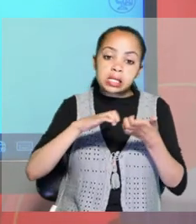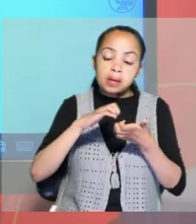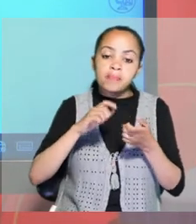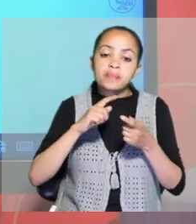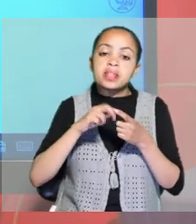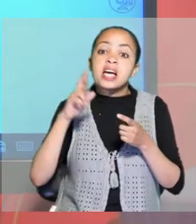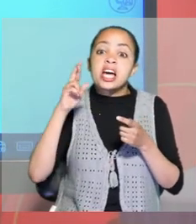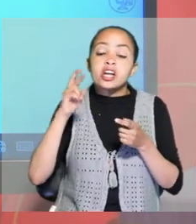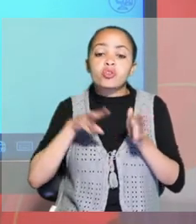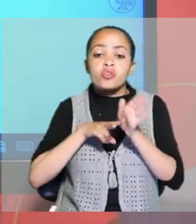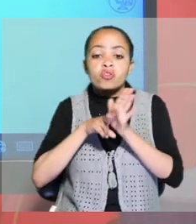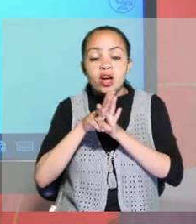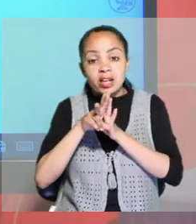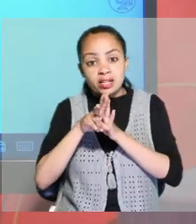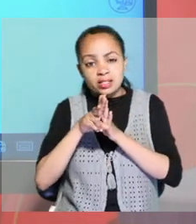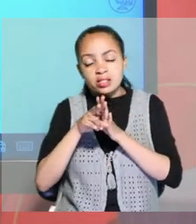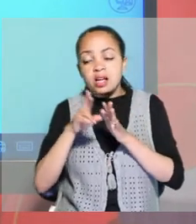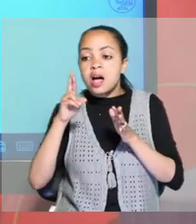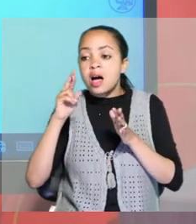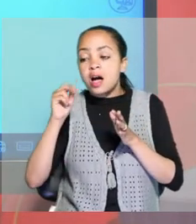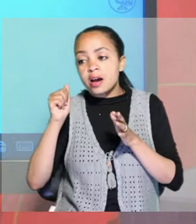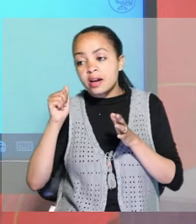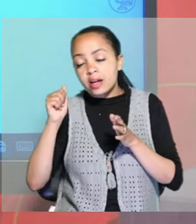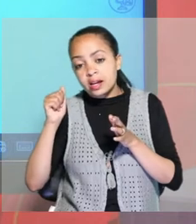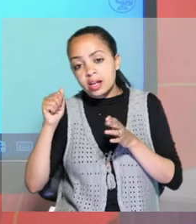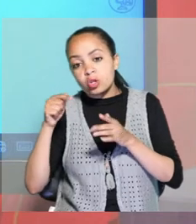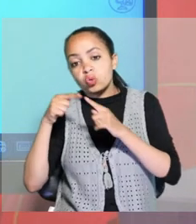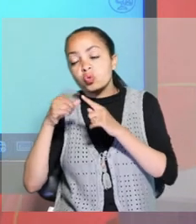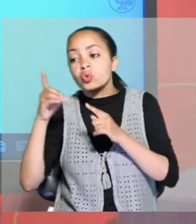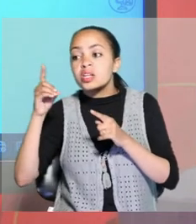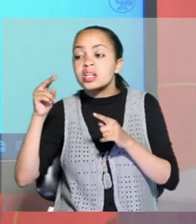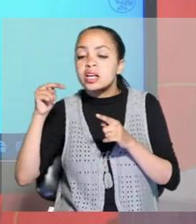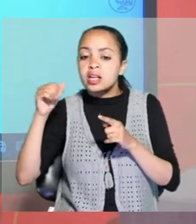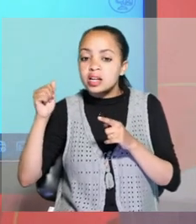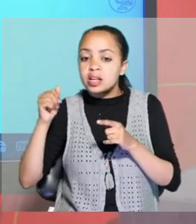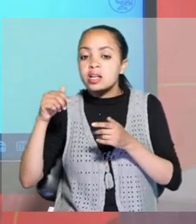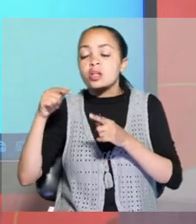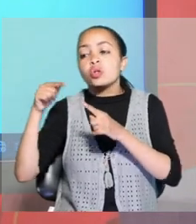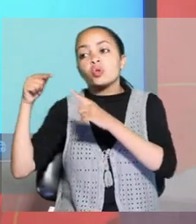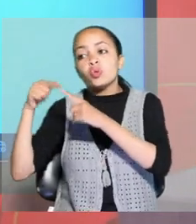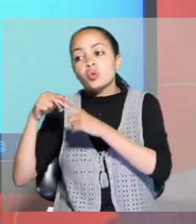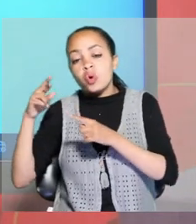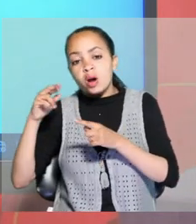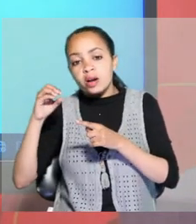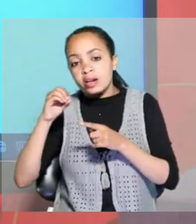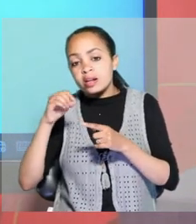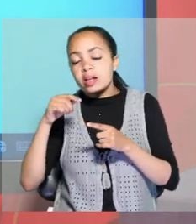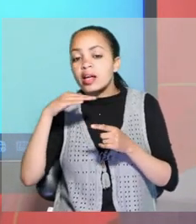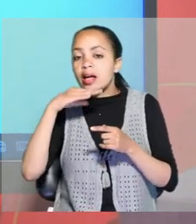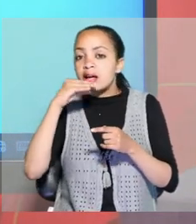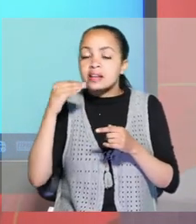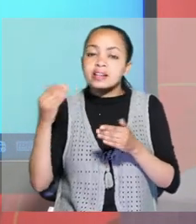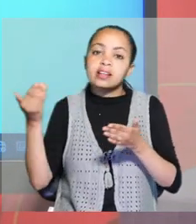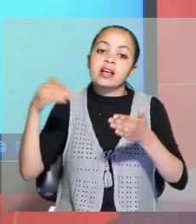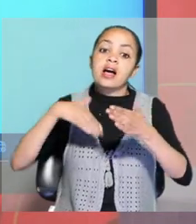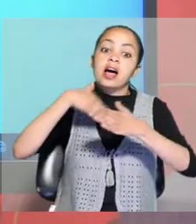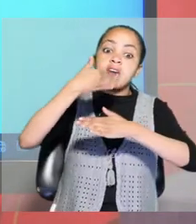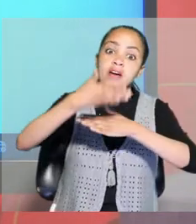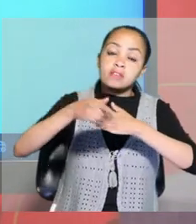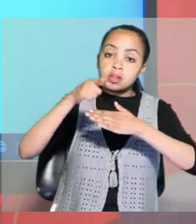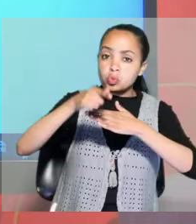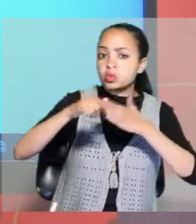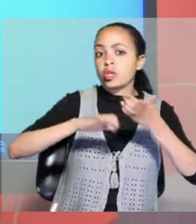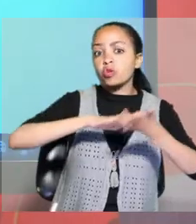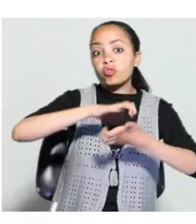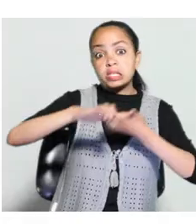whereas retrovirus express from RNA to that of DNA to that of RNA, and then after viral protein in that of enzyme.